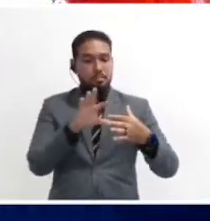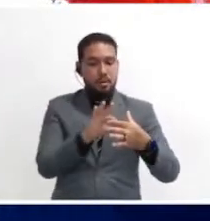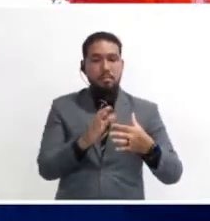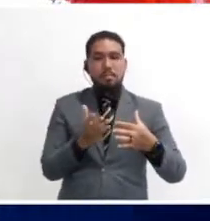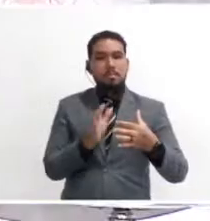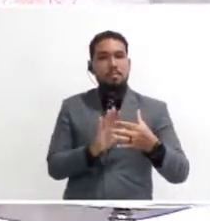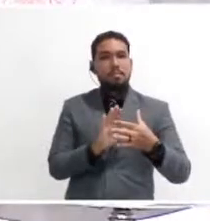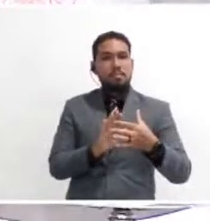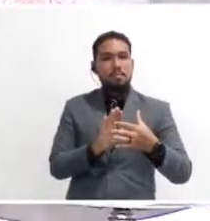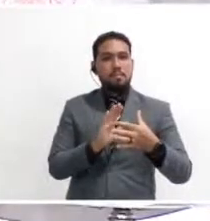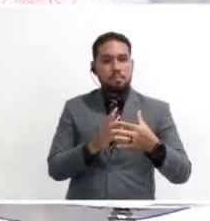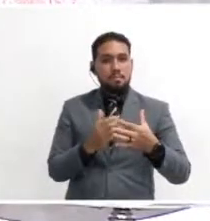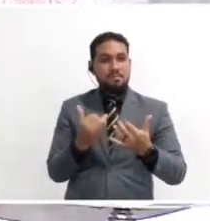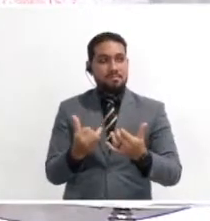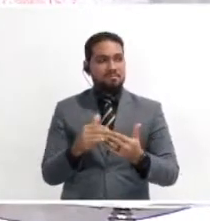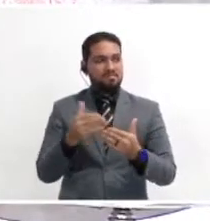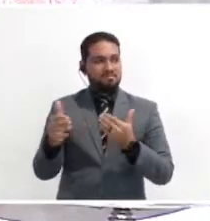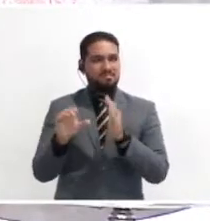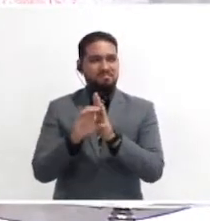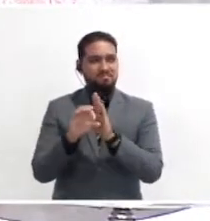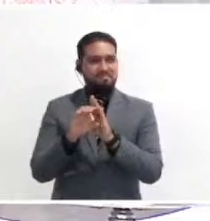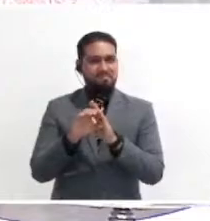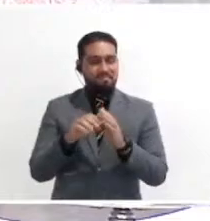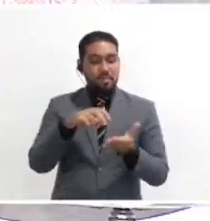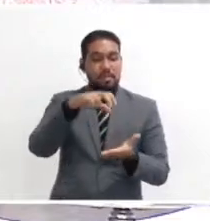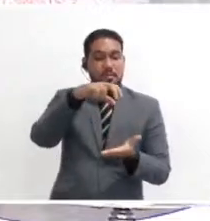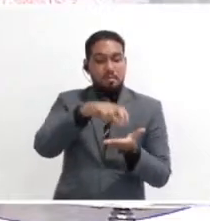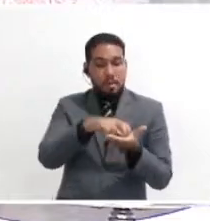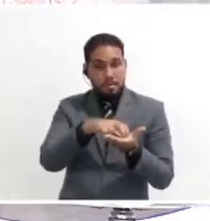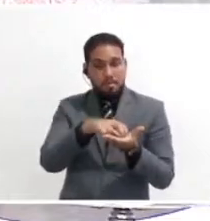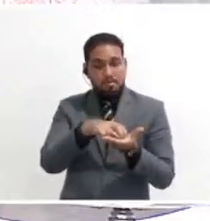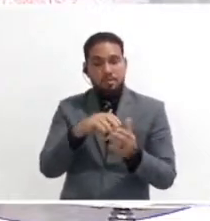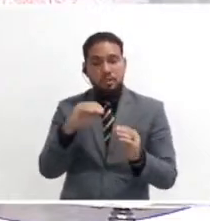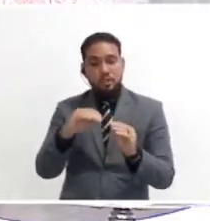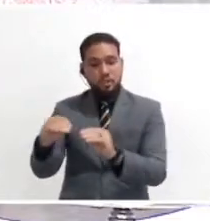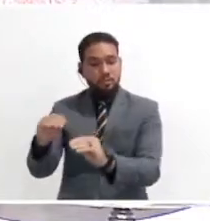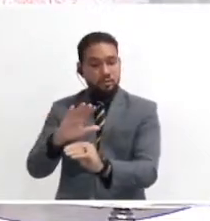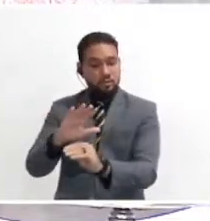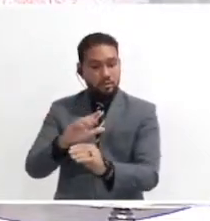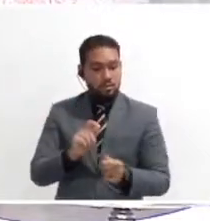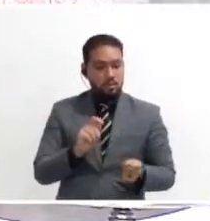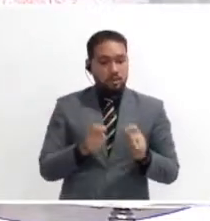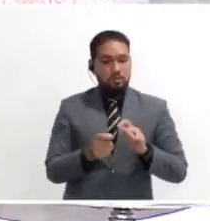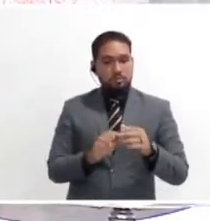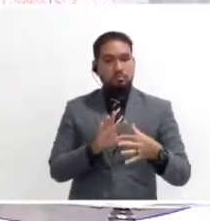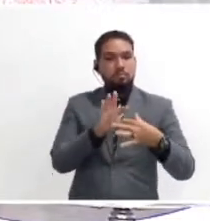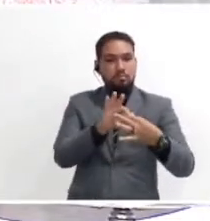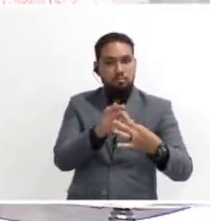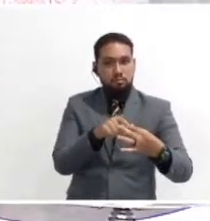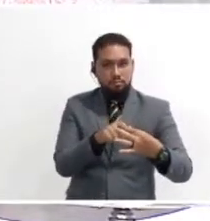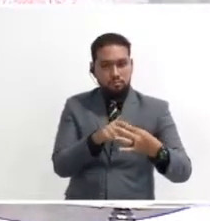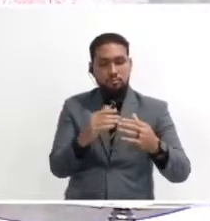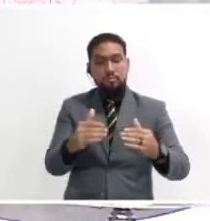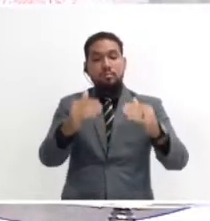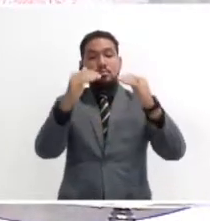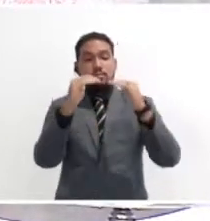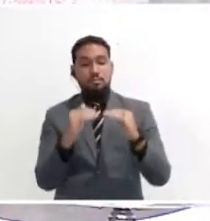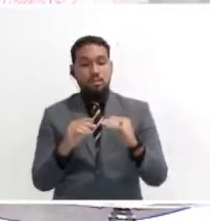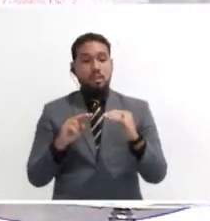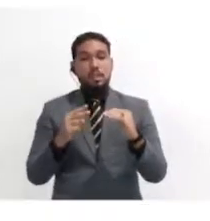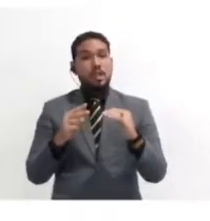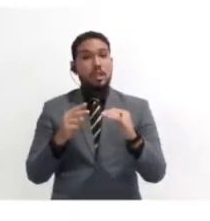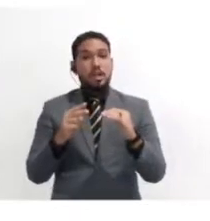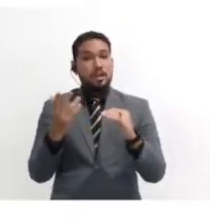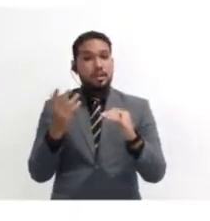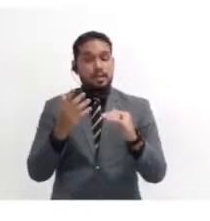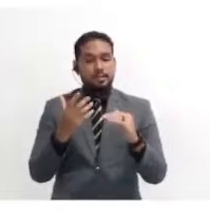carrier. And then step number 2, we're molding over the chips with this